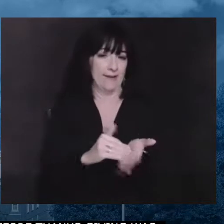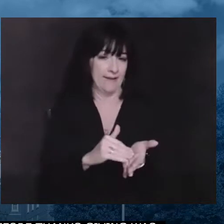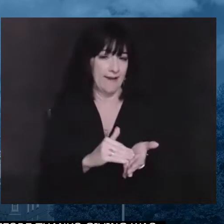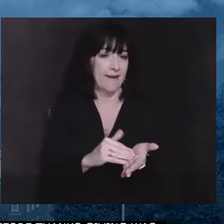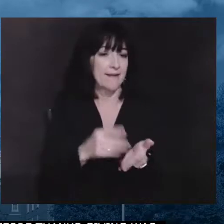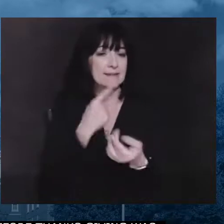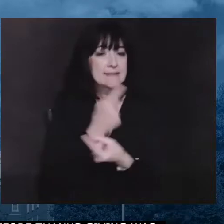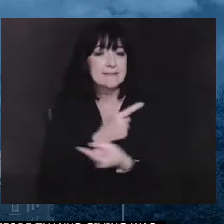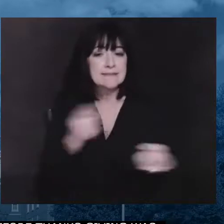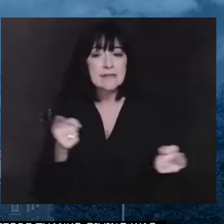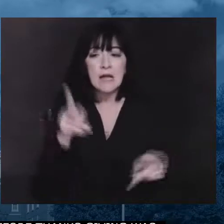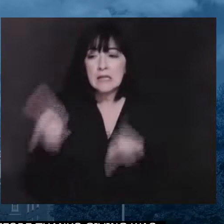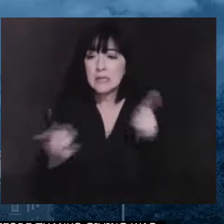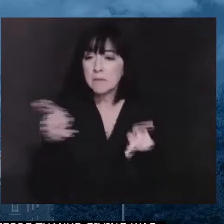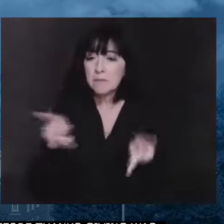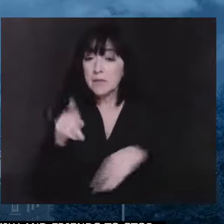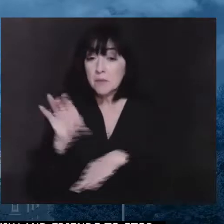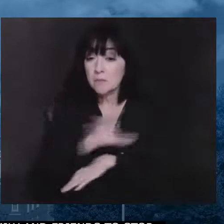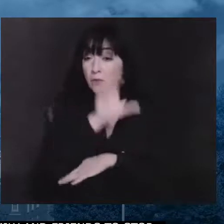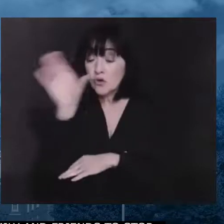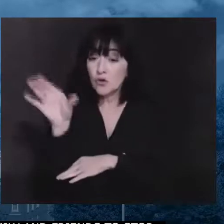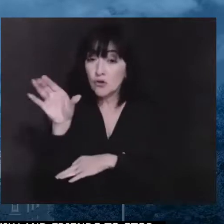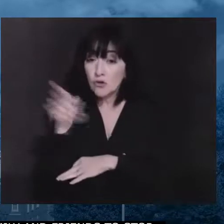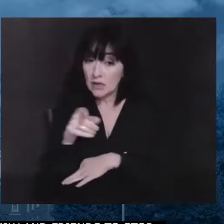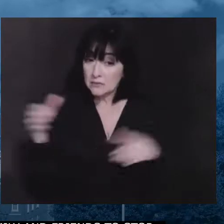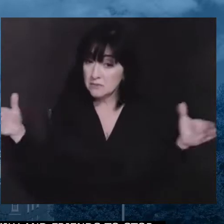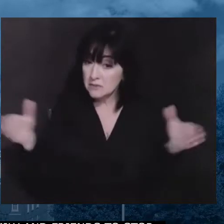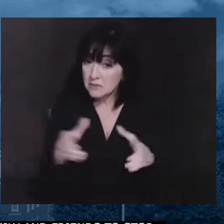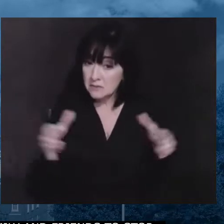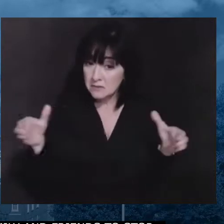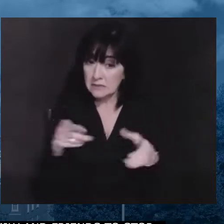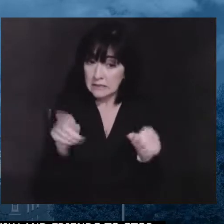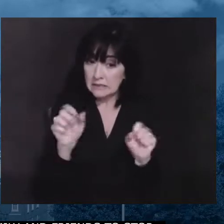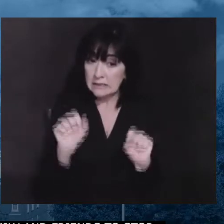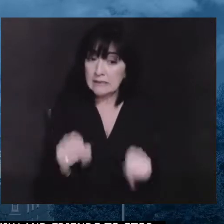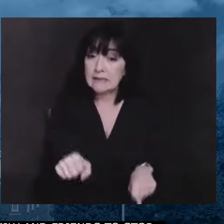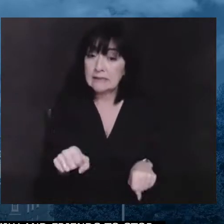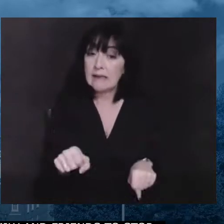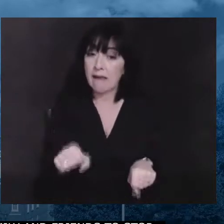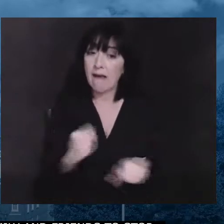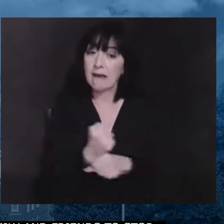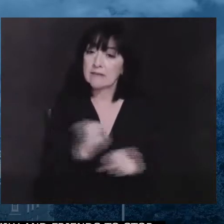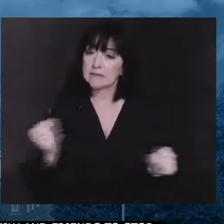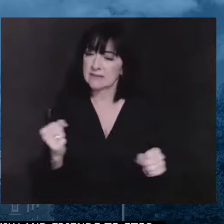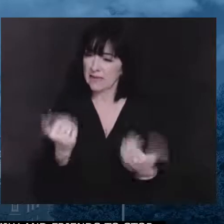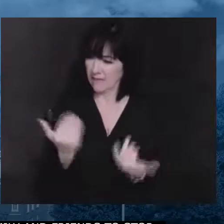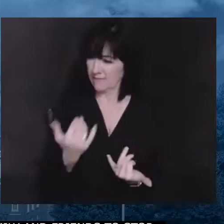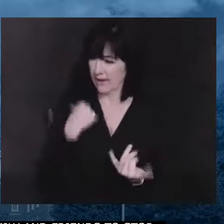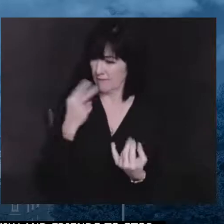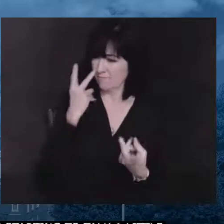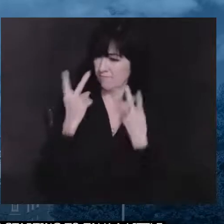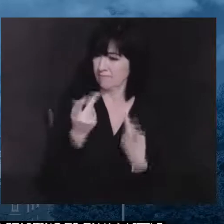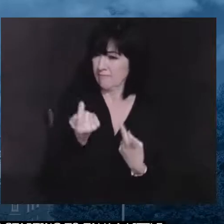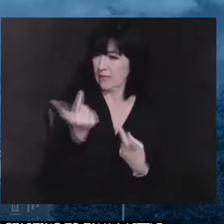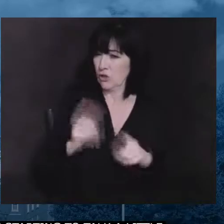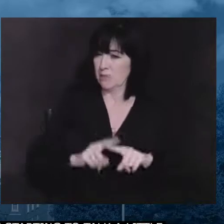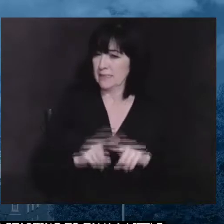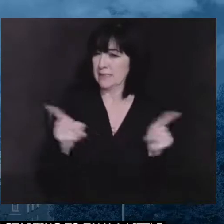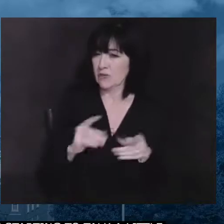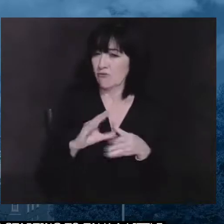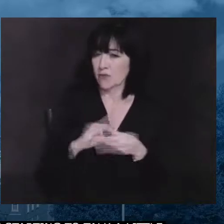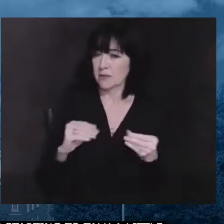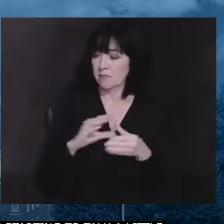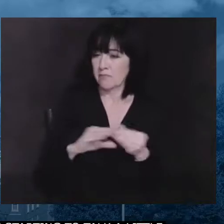gather, how they can do so safely. Is that, or are there any other differences in the messaging or what you're doing now ahead of the